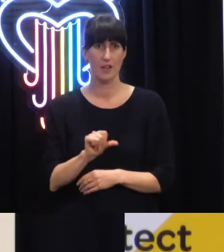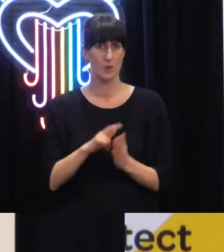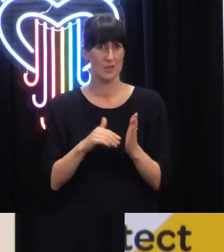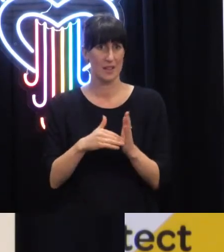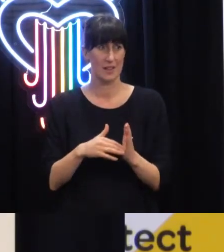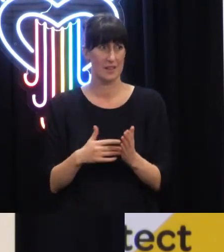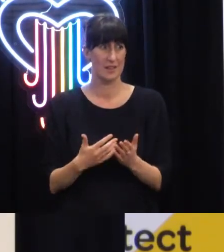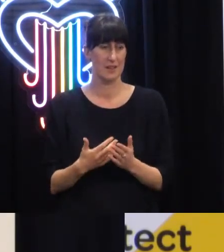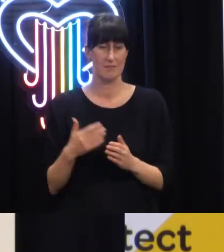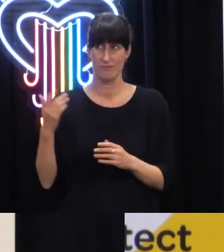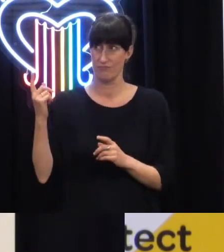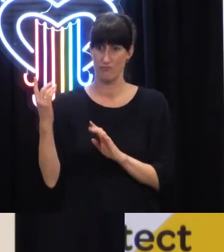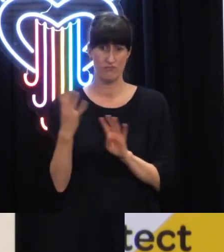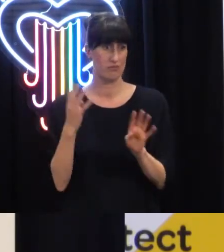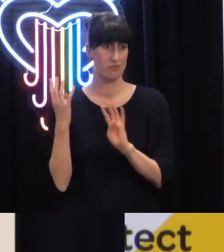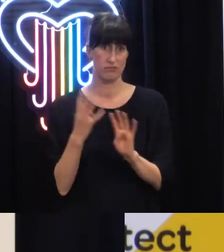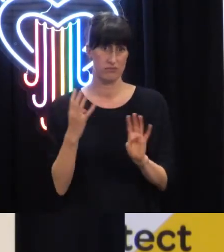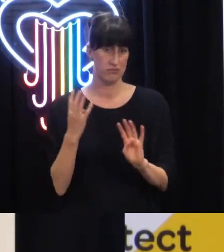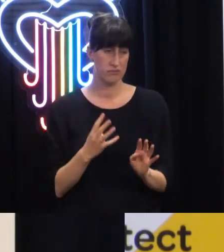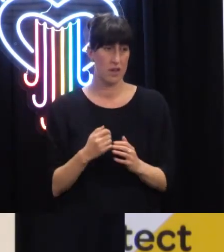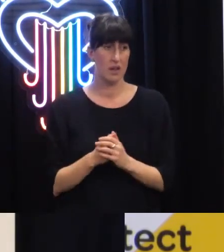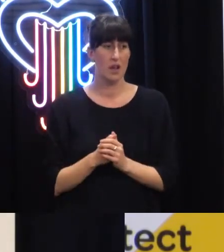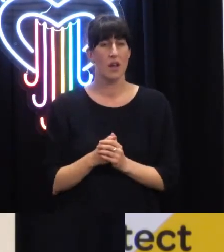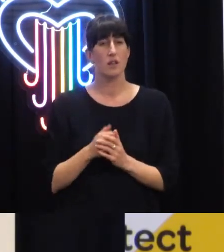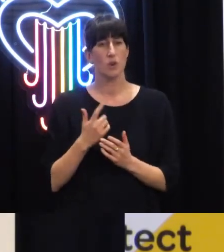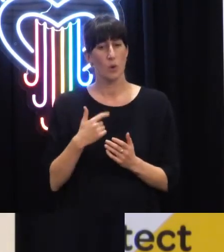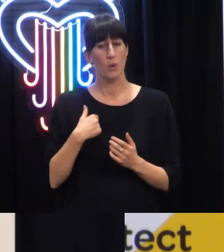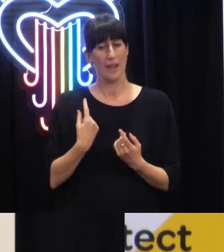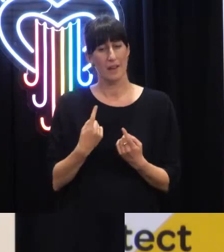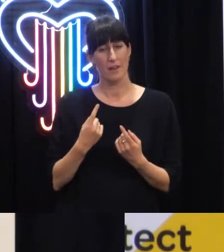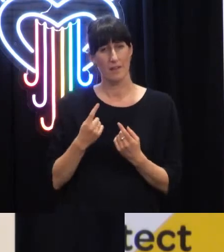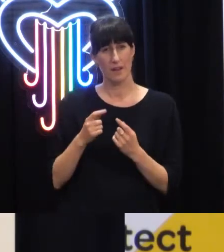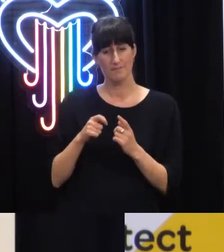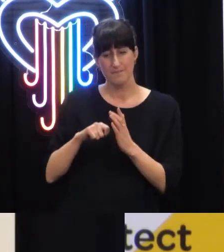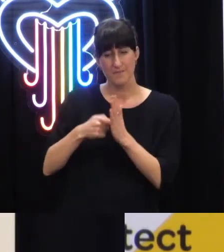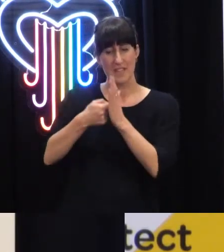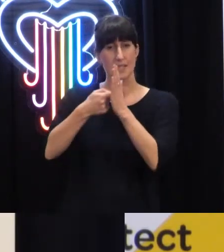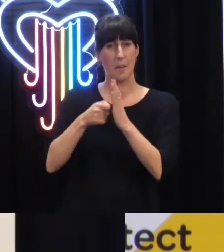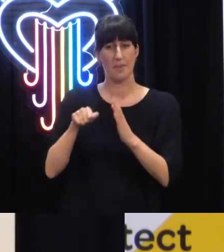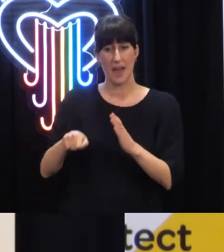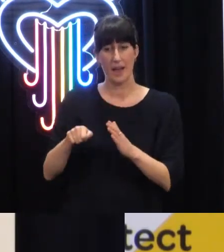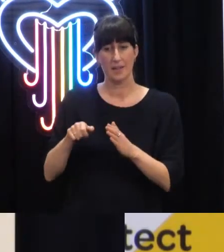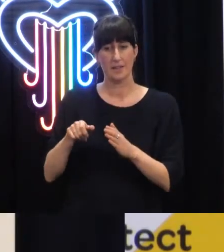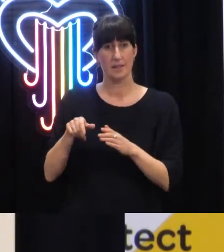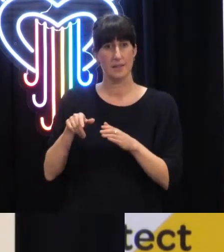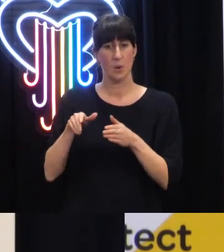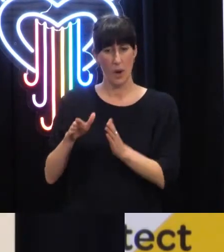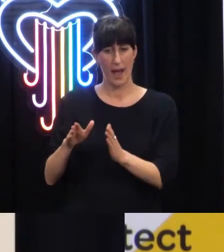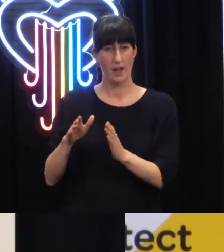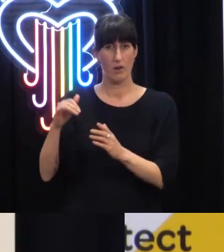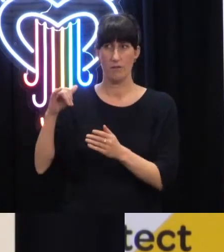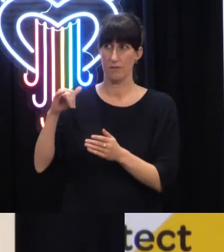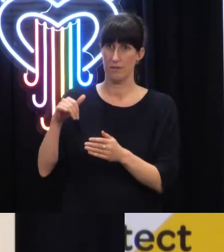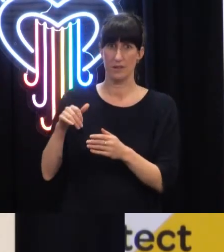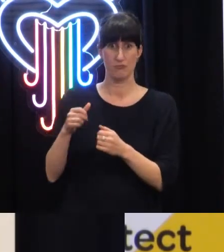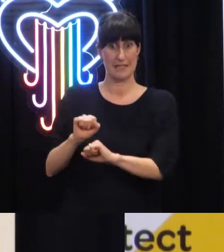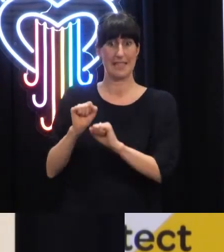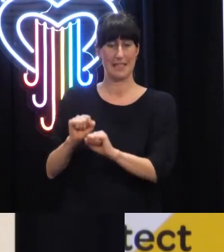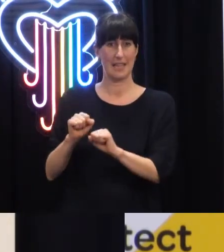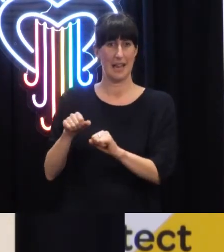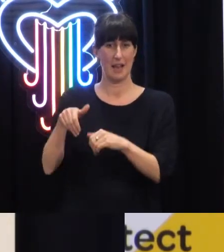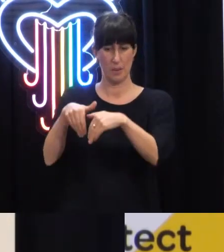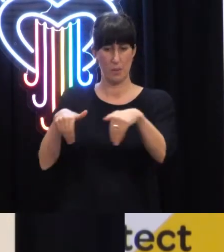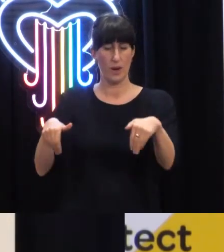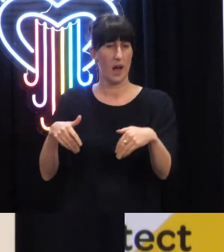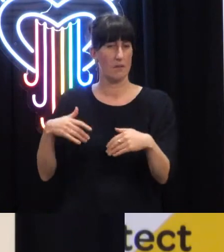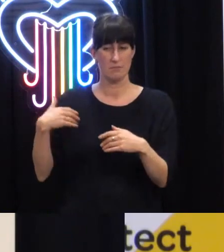we've increased precautions as we've learnt new things, and we've ramped up that system to make it tighter and tighter as we've gone. But essentially, remember,